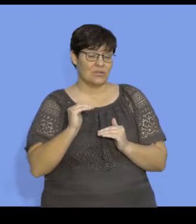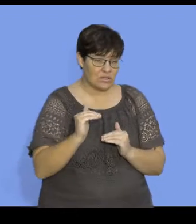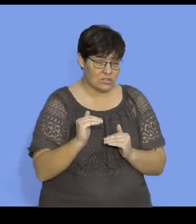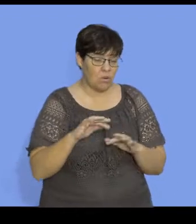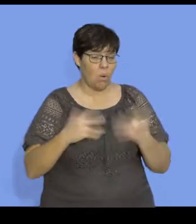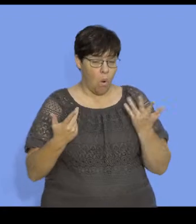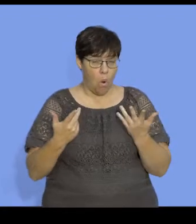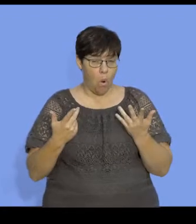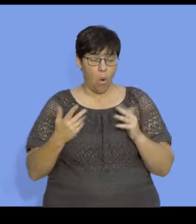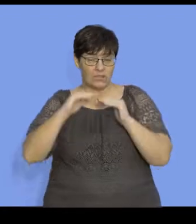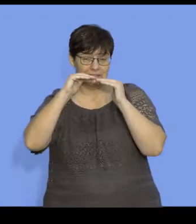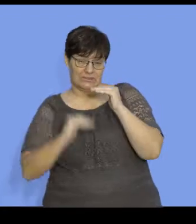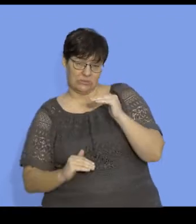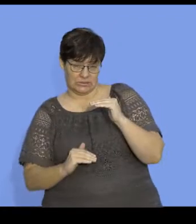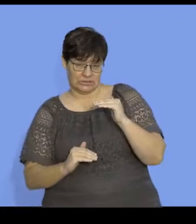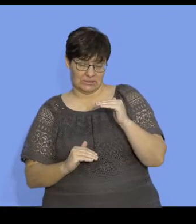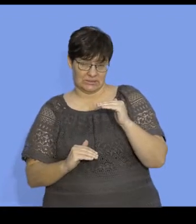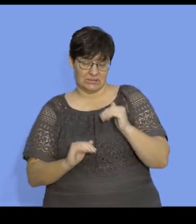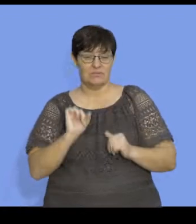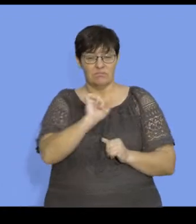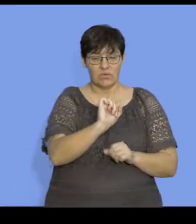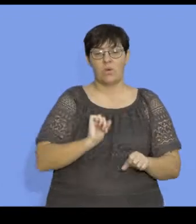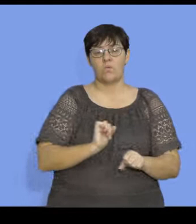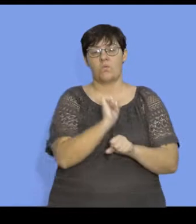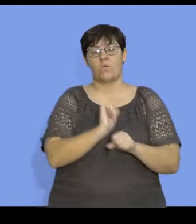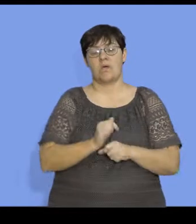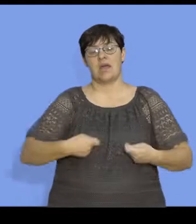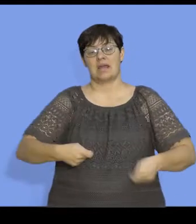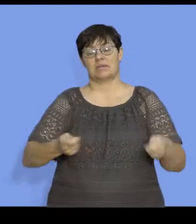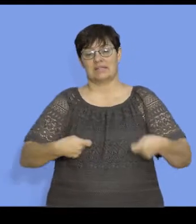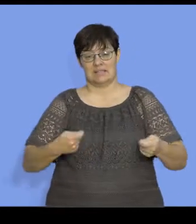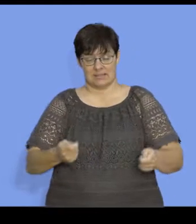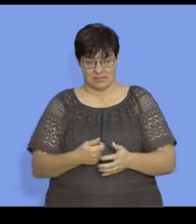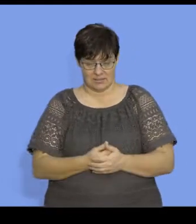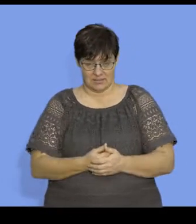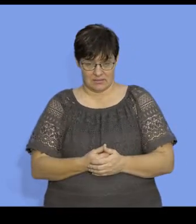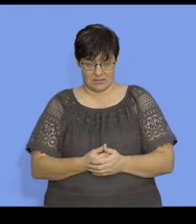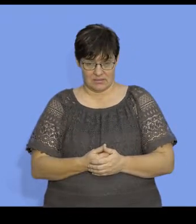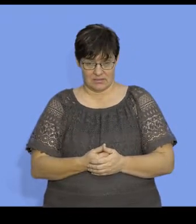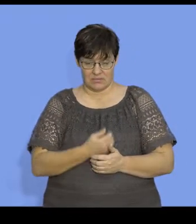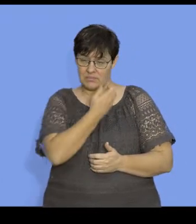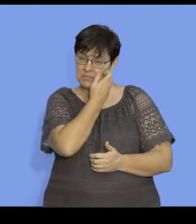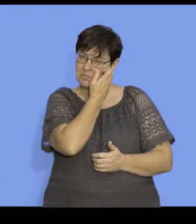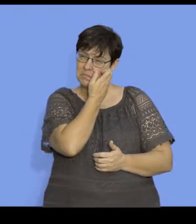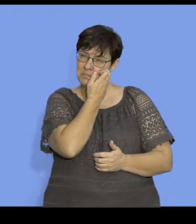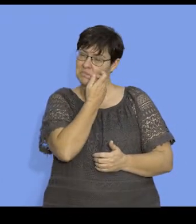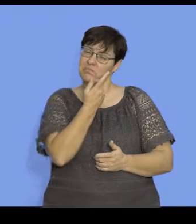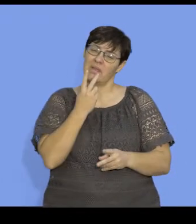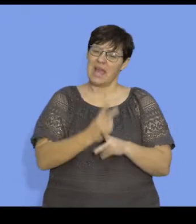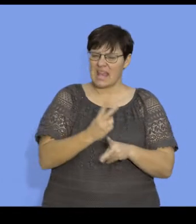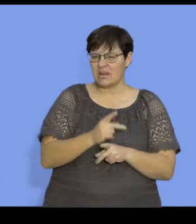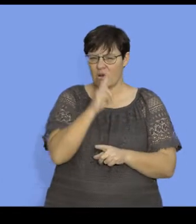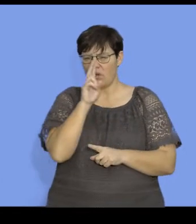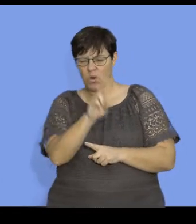decrease in your operating expenses? Right? Again, if you're looking at your operating